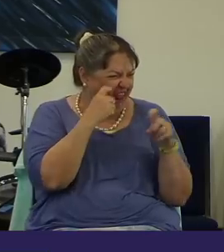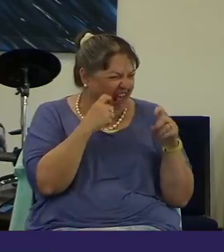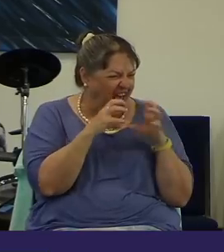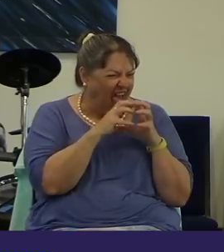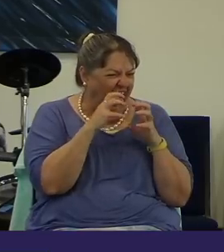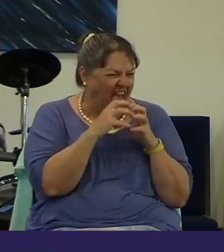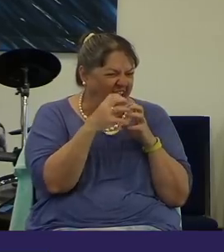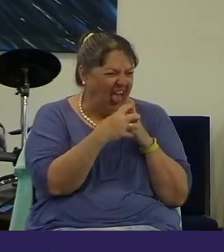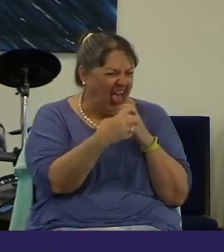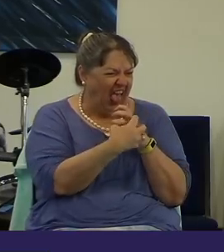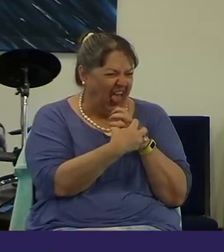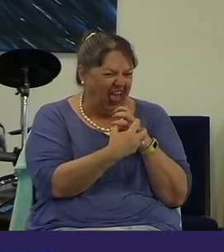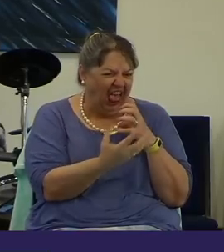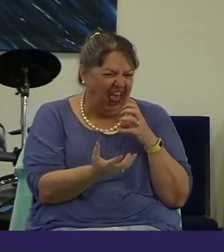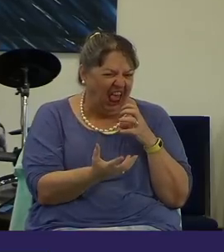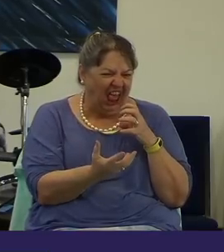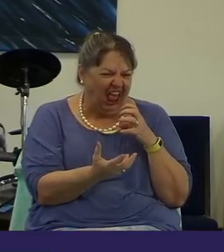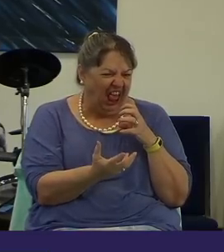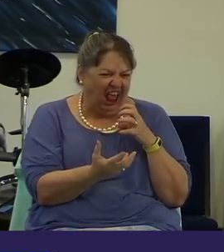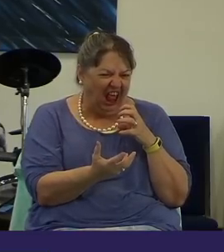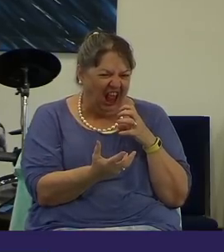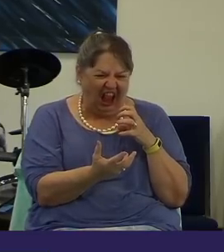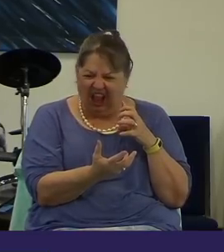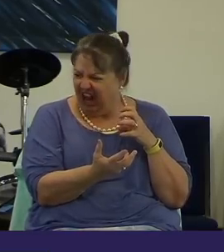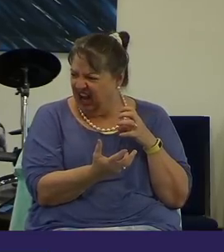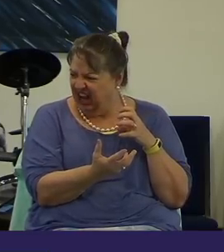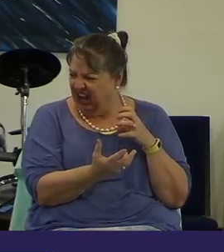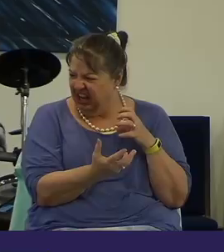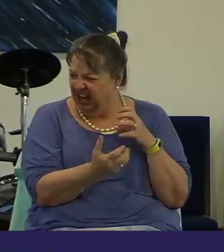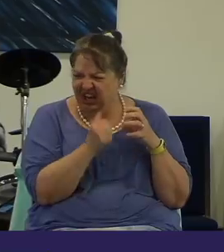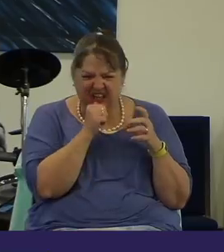looks terrible. It's not very perfect.